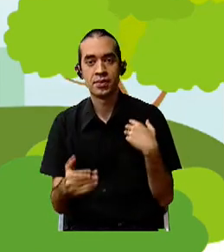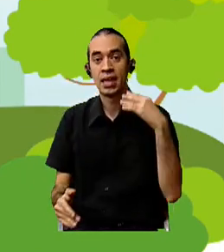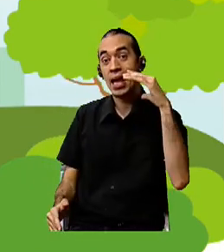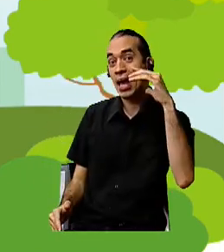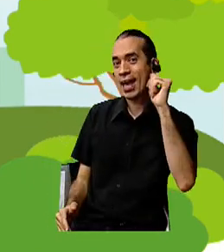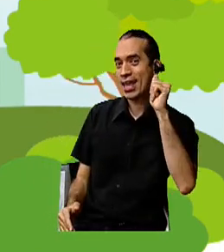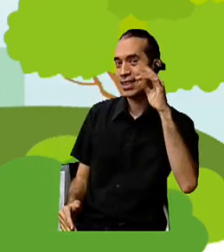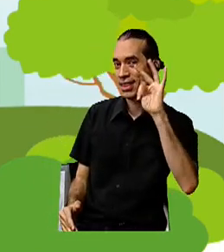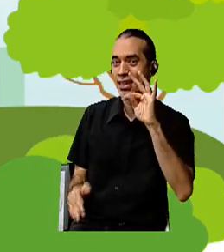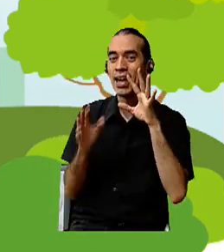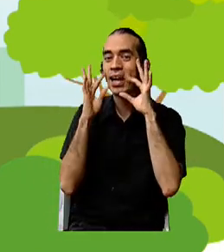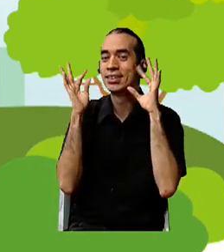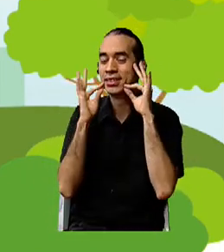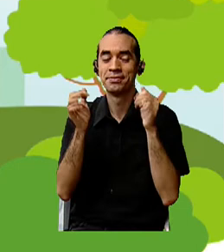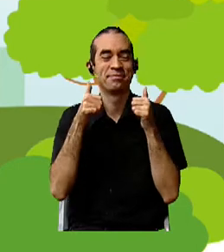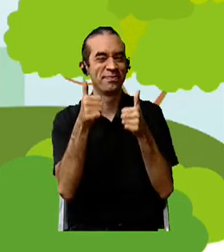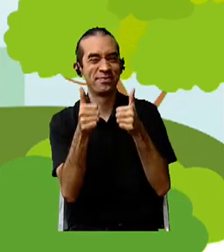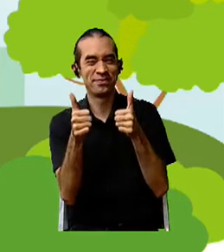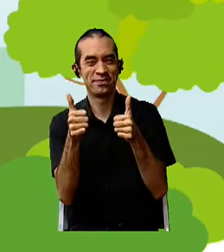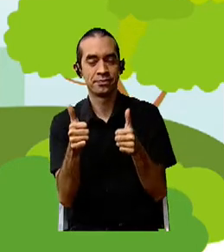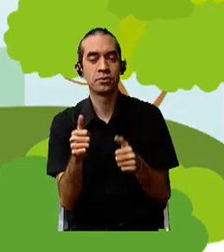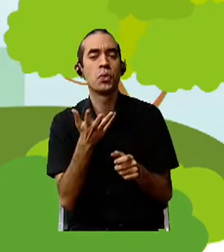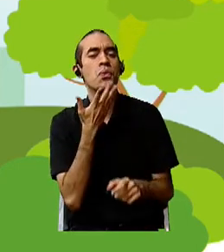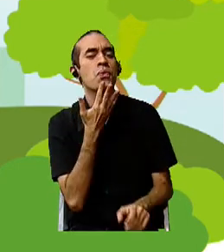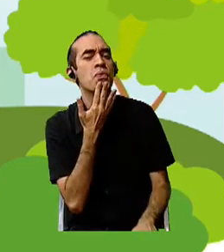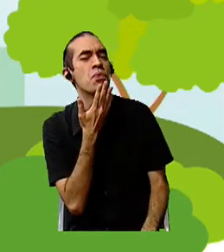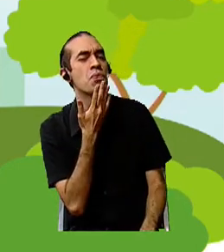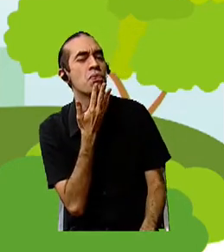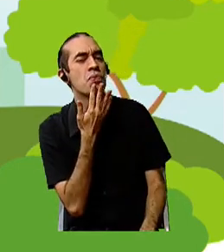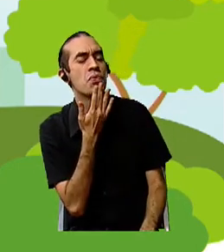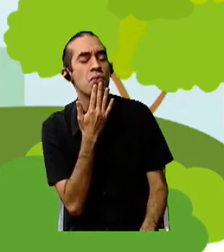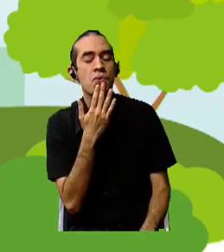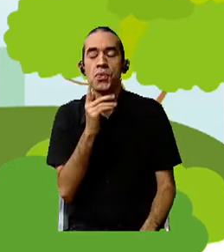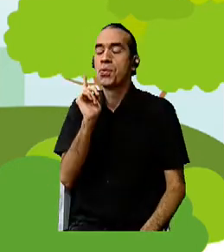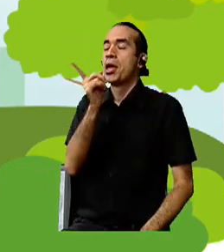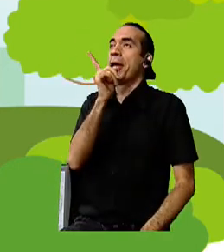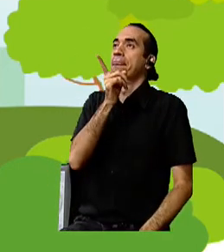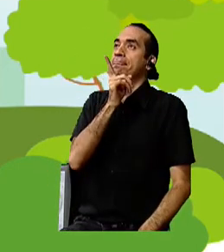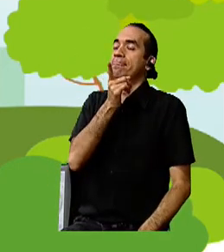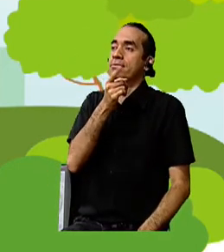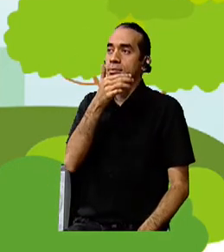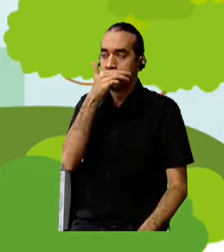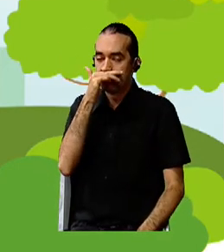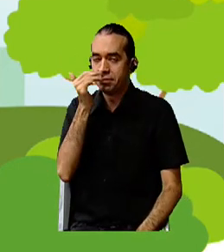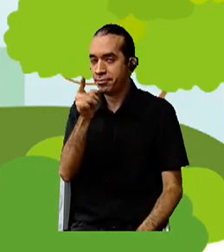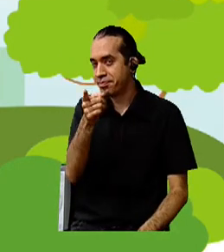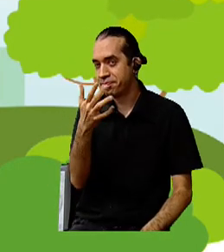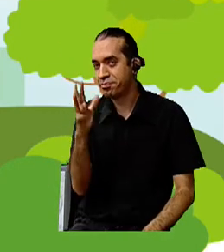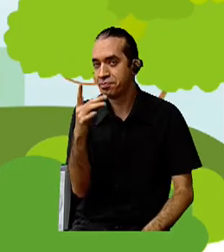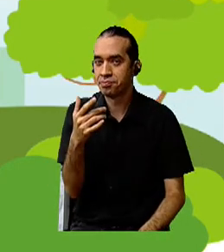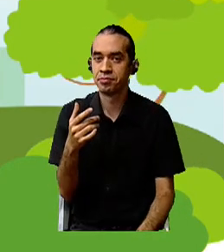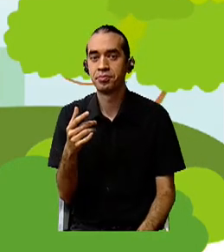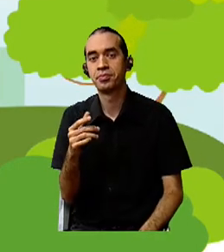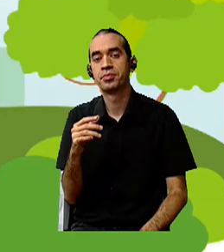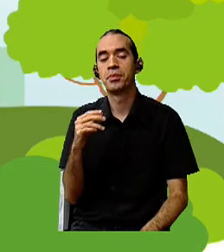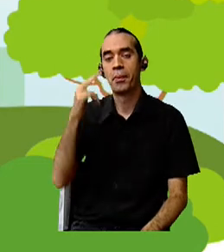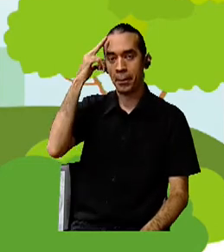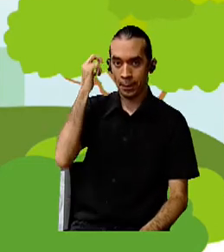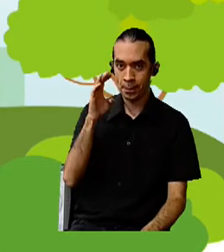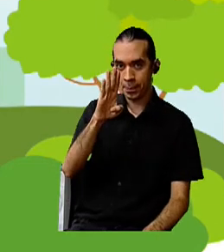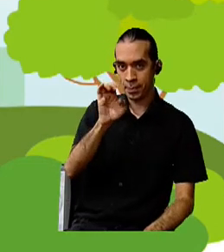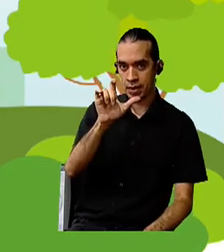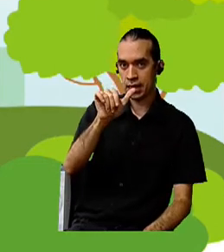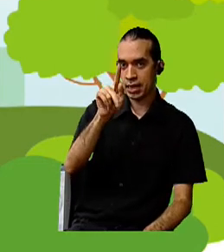That's a cat! Very good. And what color is the cat? Well, that one was black. Very